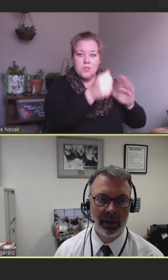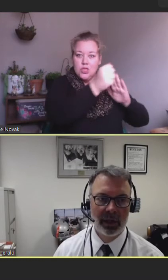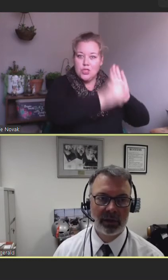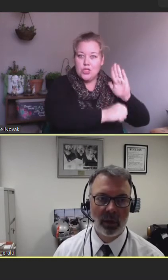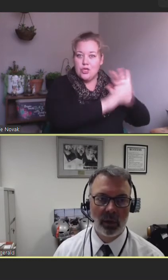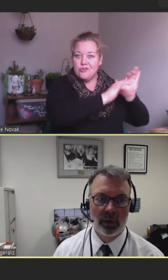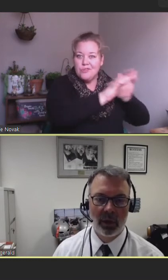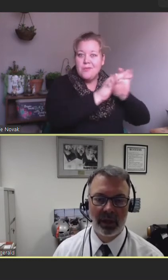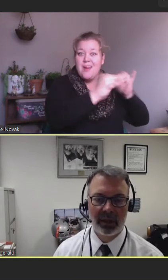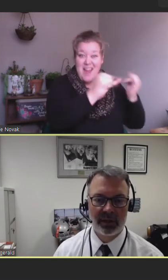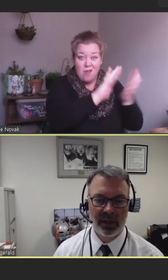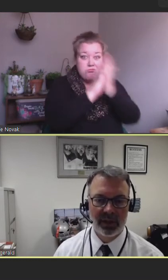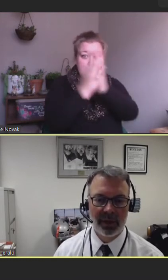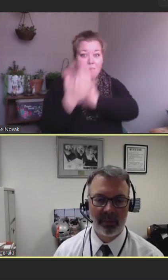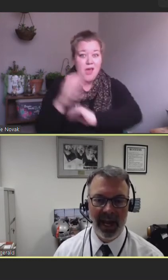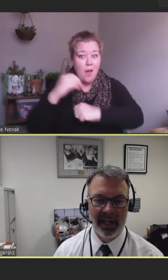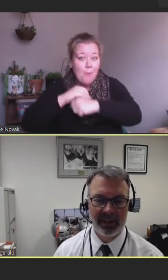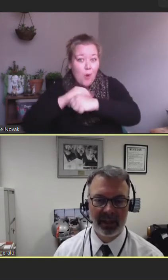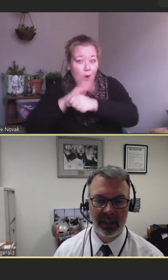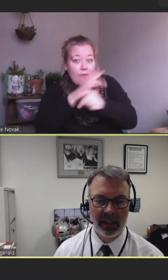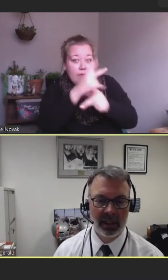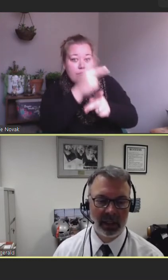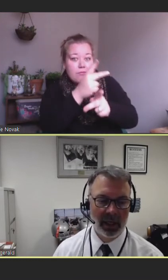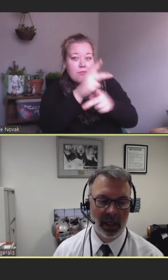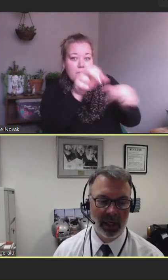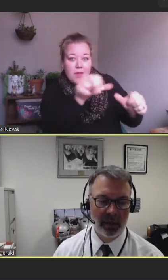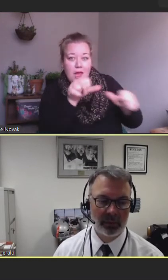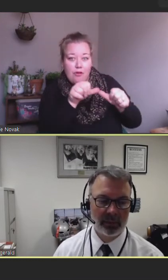COVID. So, I think there's still some capacity,